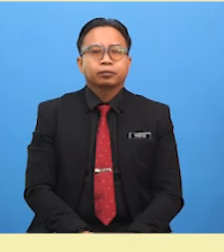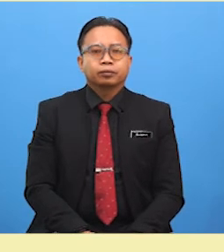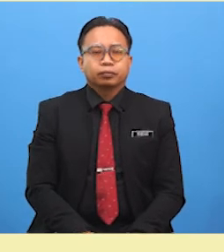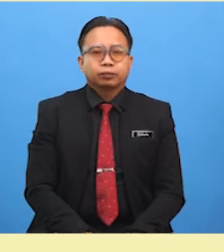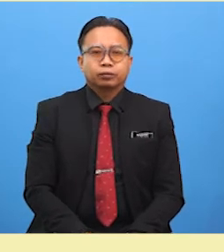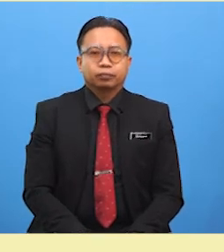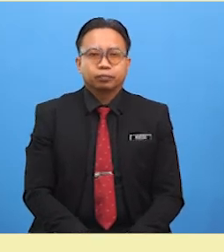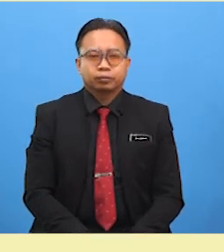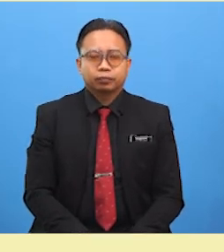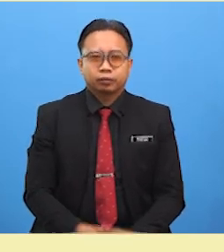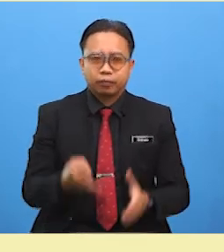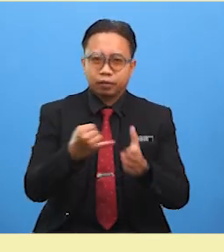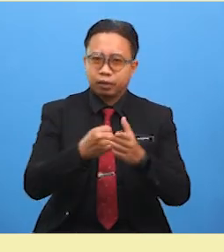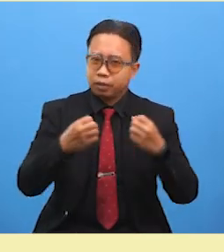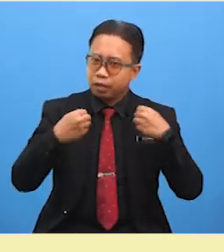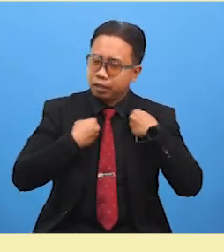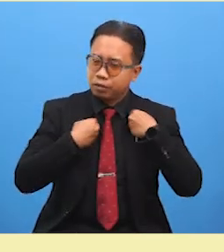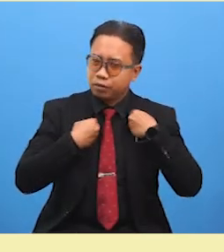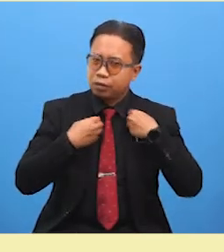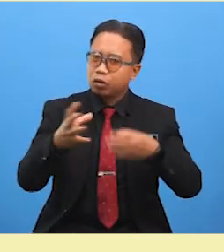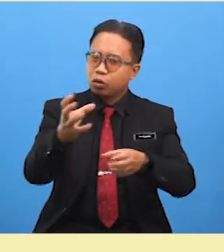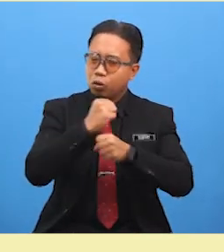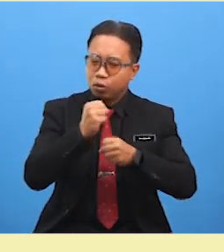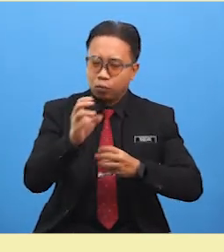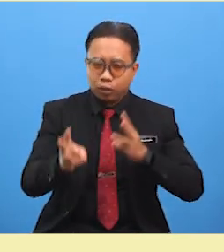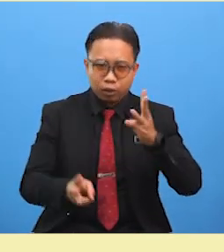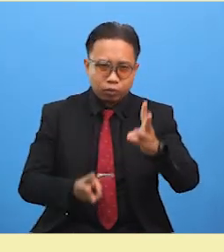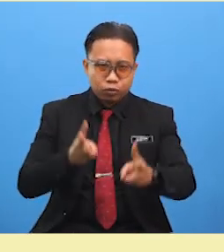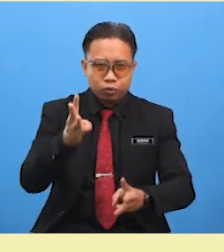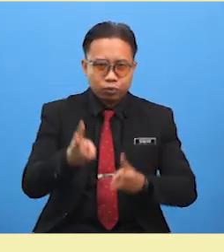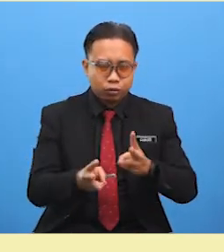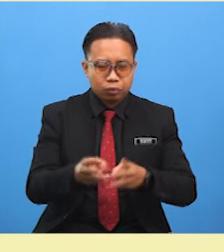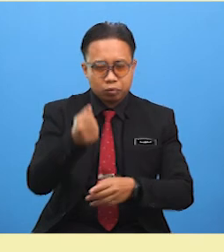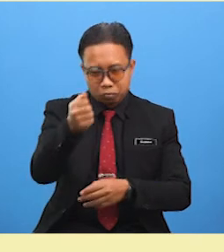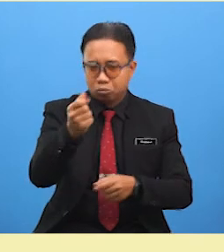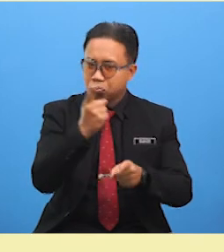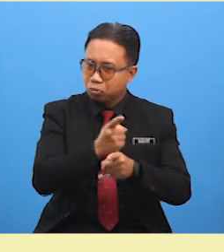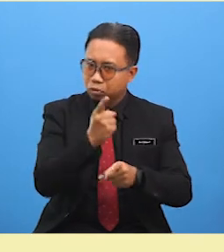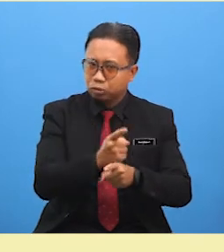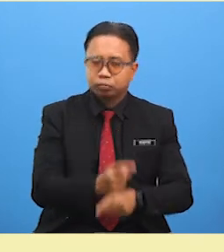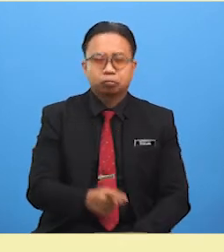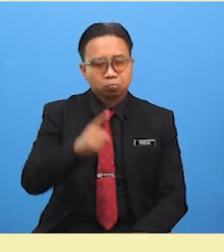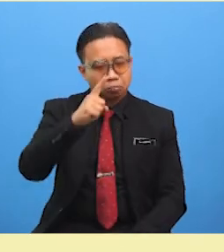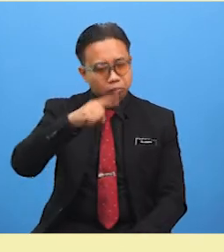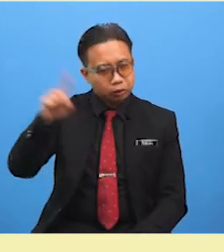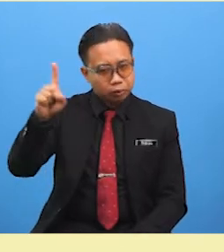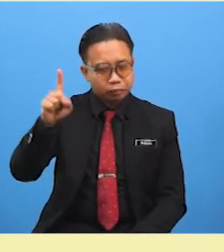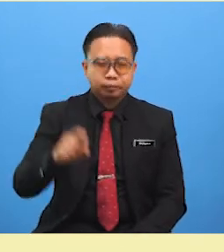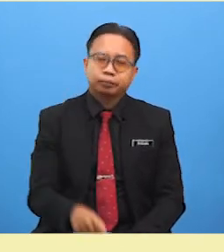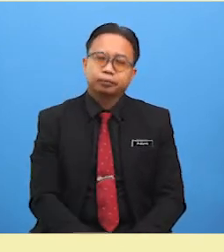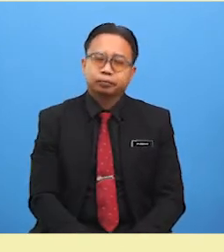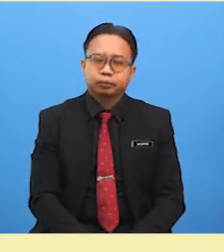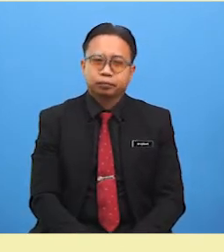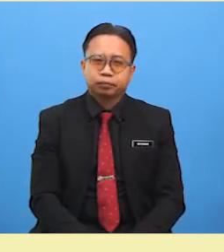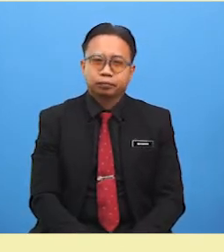the first statement, it says, "It has got wheels." Yes, you are right. Please tick.